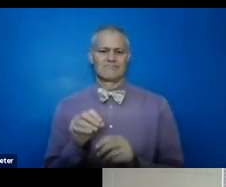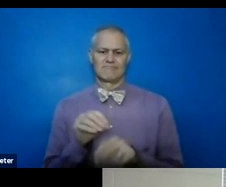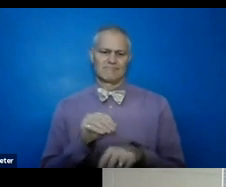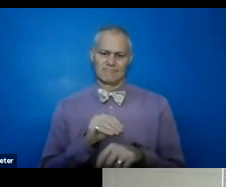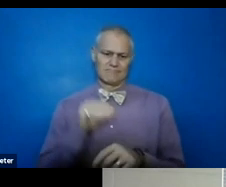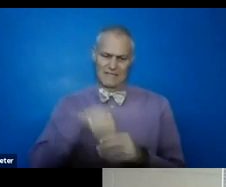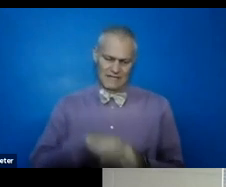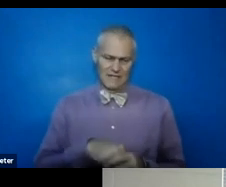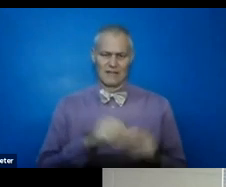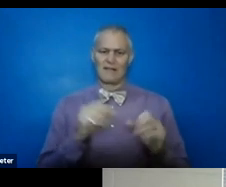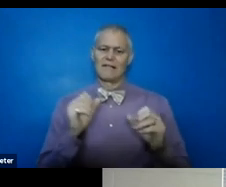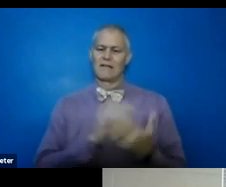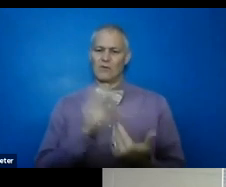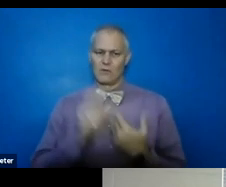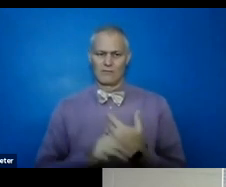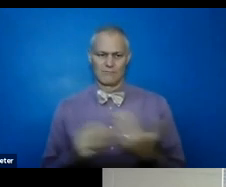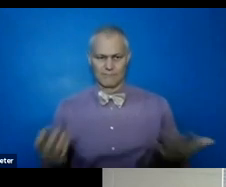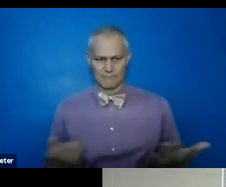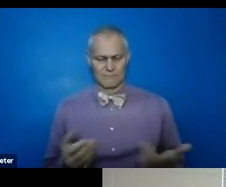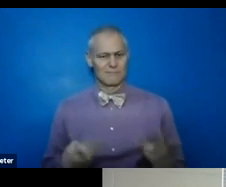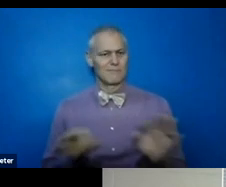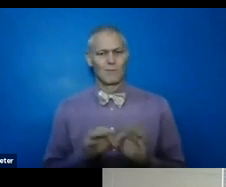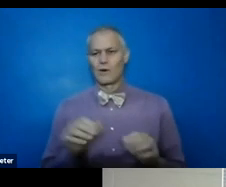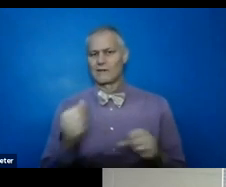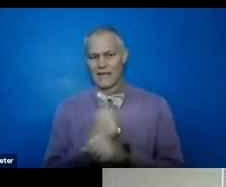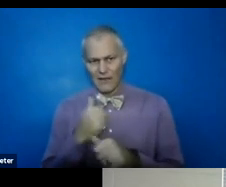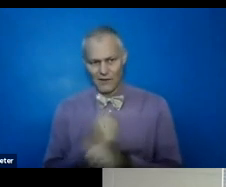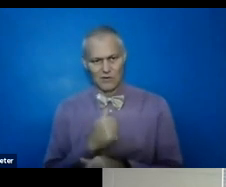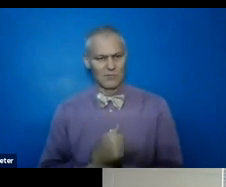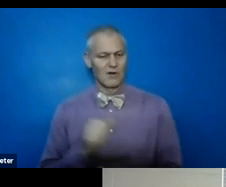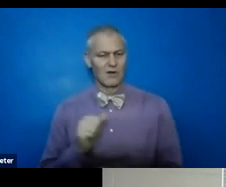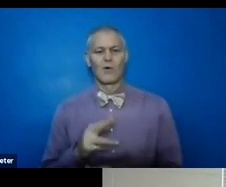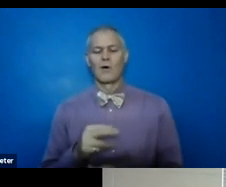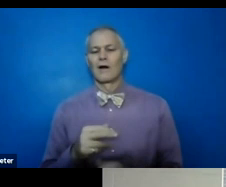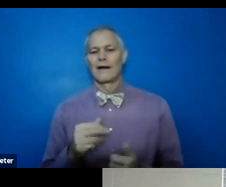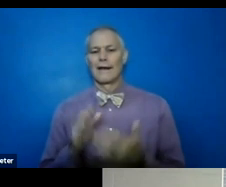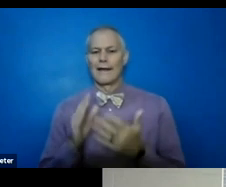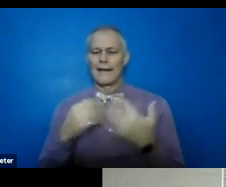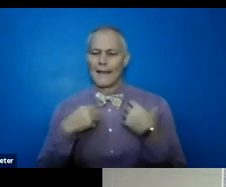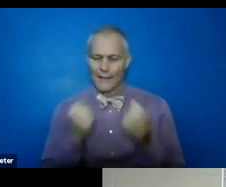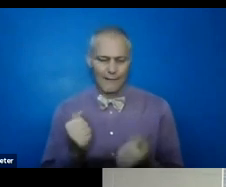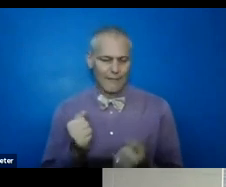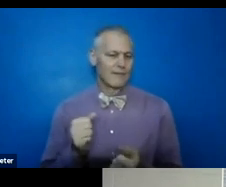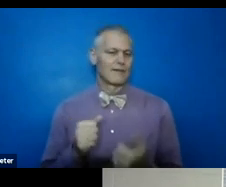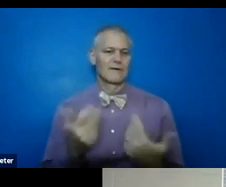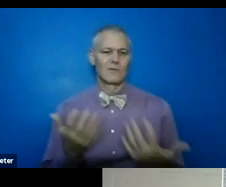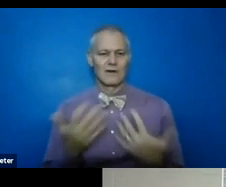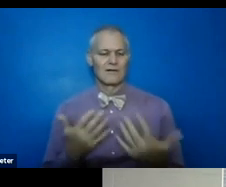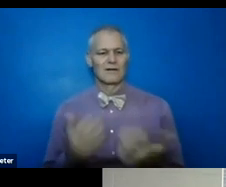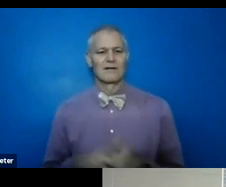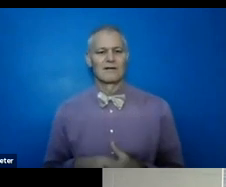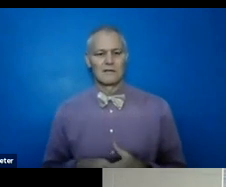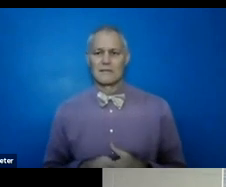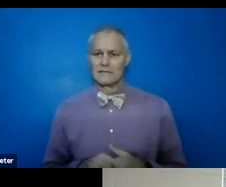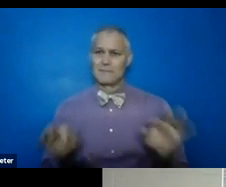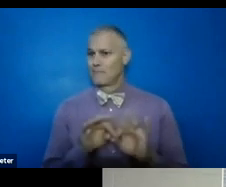as important as algebra or hygiene or something? Like, I shouldn't make comparisons, but it is important.